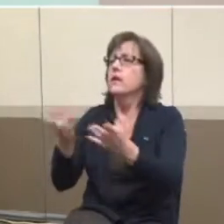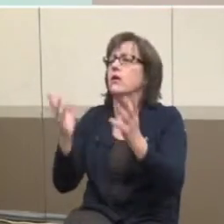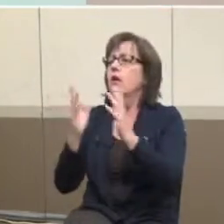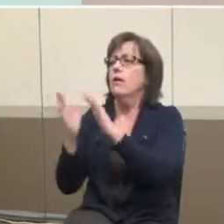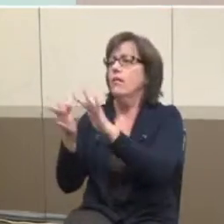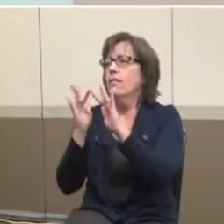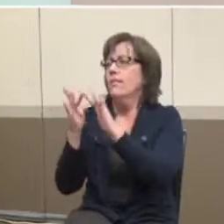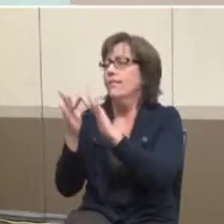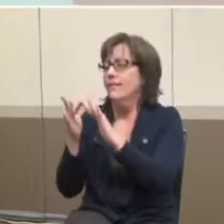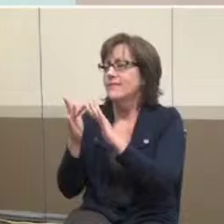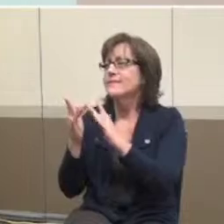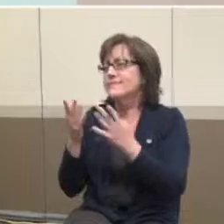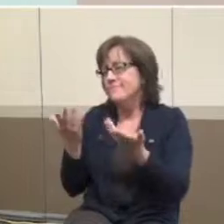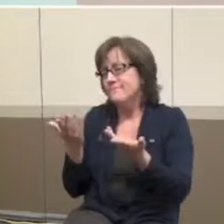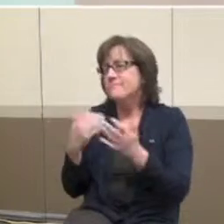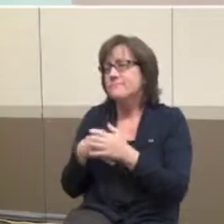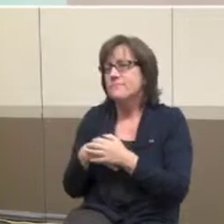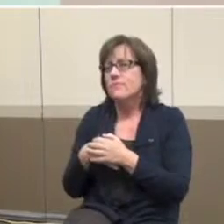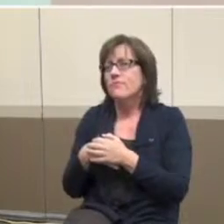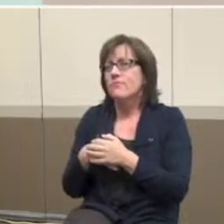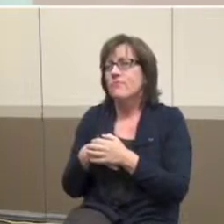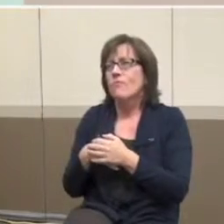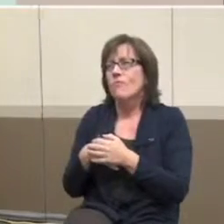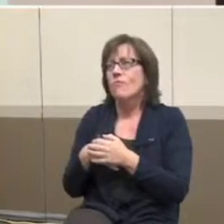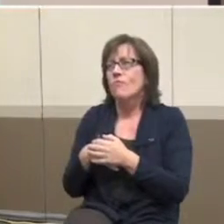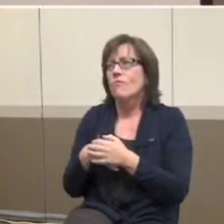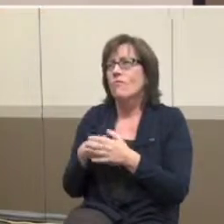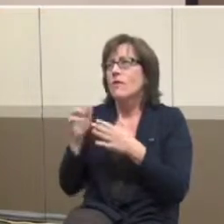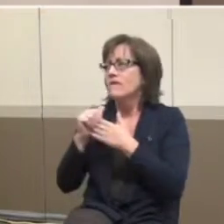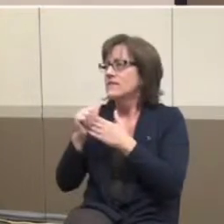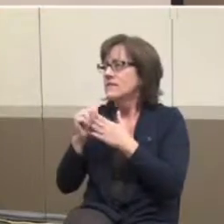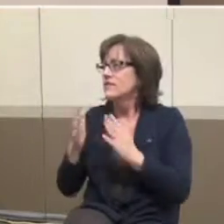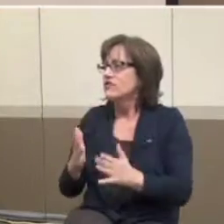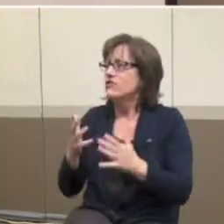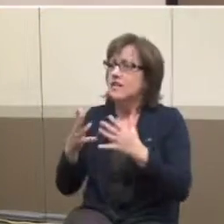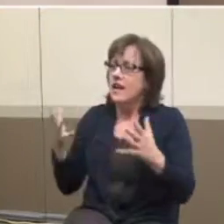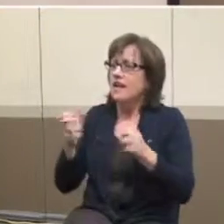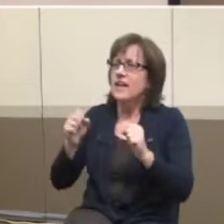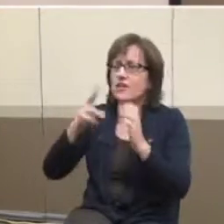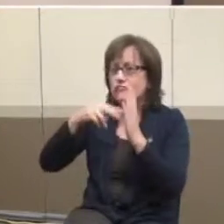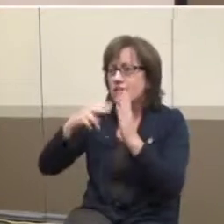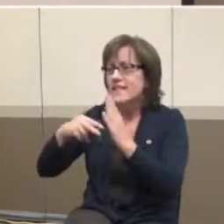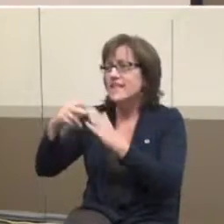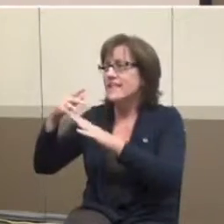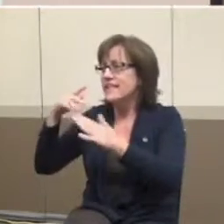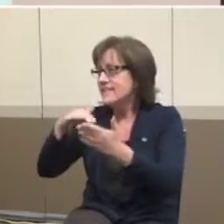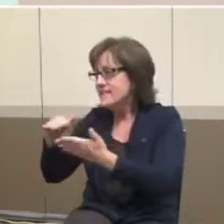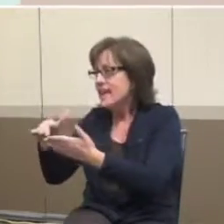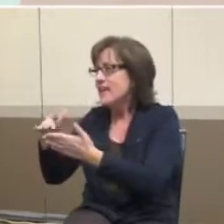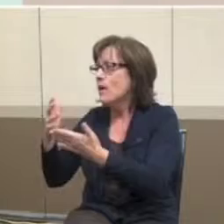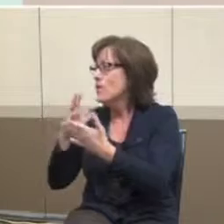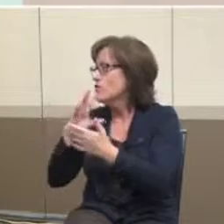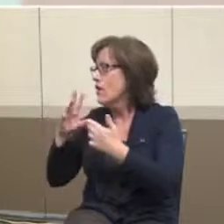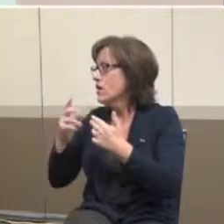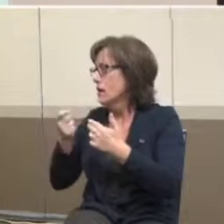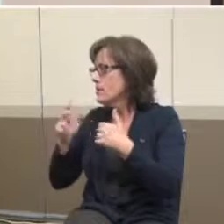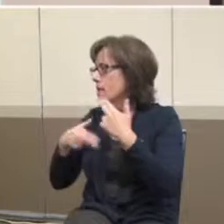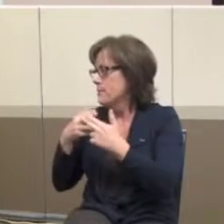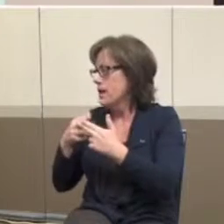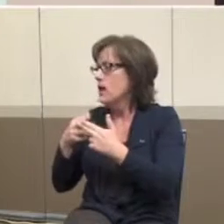As far as what you do as a facilitator, there's a lot you can read and kind of study, and I only want to touch a little bit on